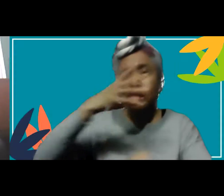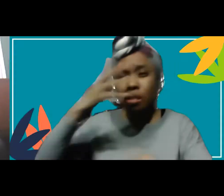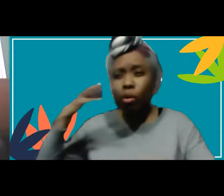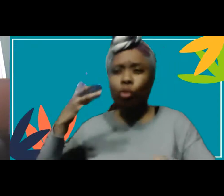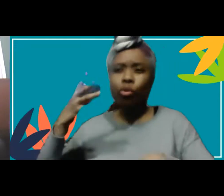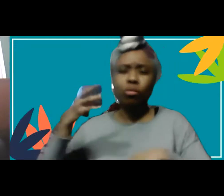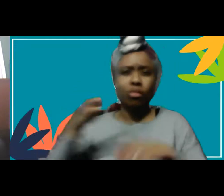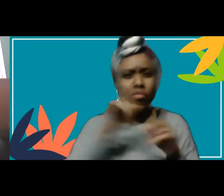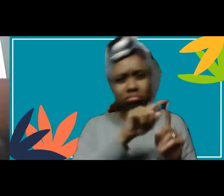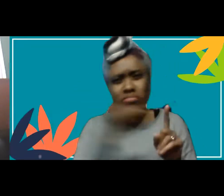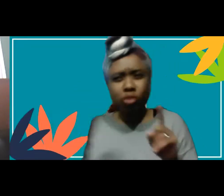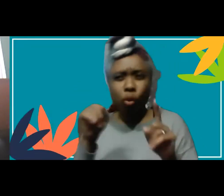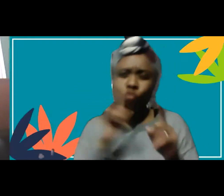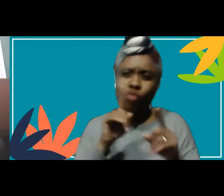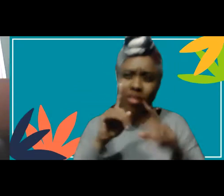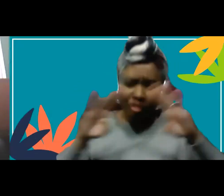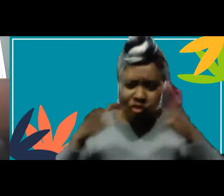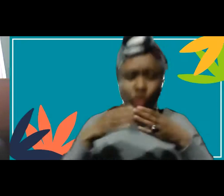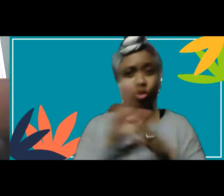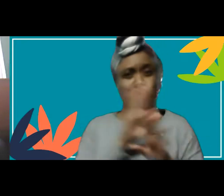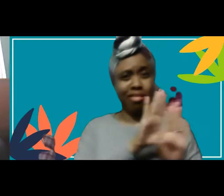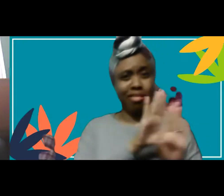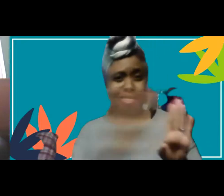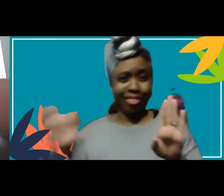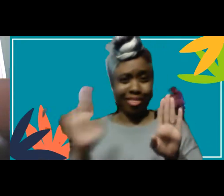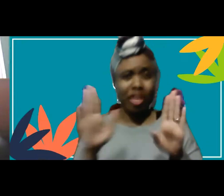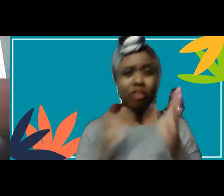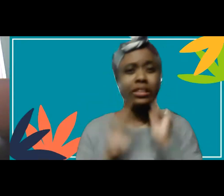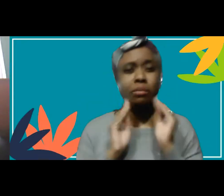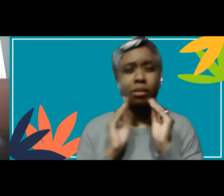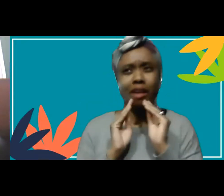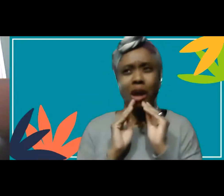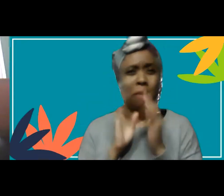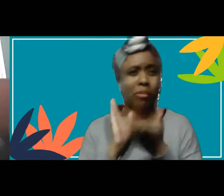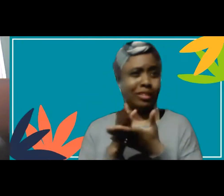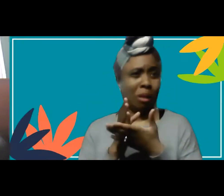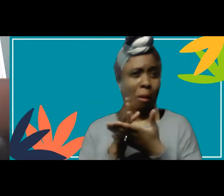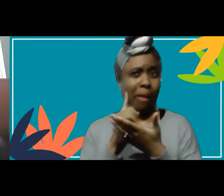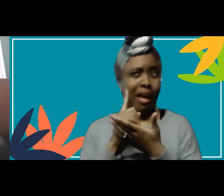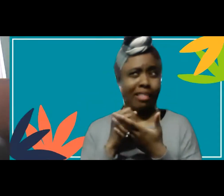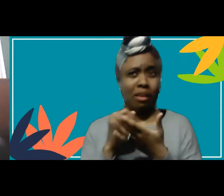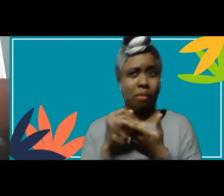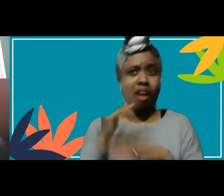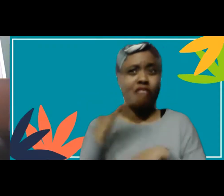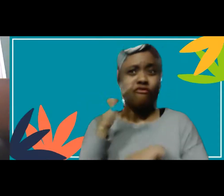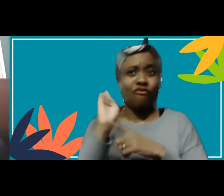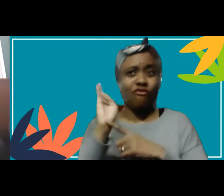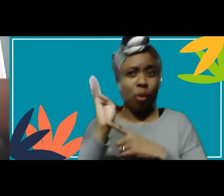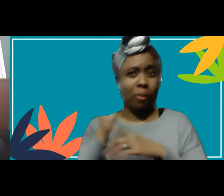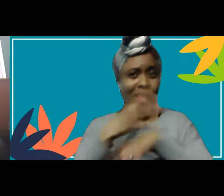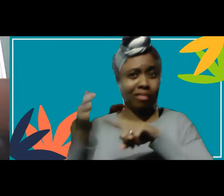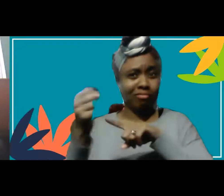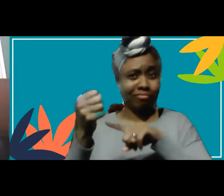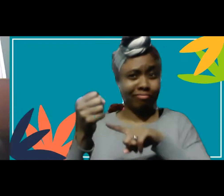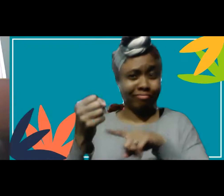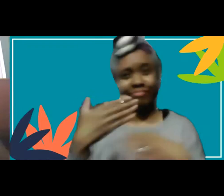and we're building with them. And I'll pause there. I think I'm almost out of my 4 minutes. Thank you for that.